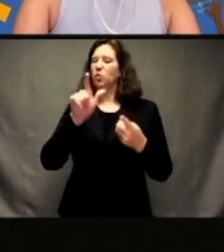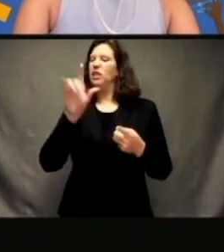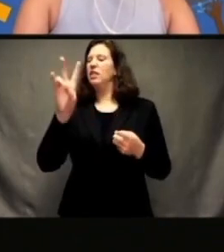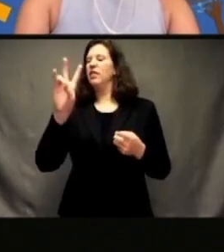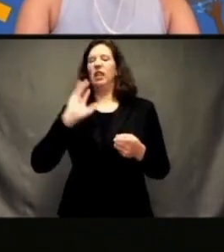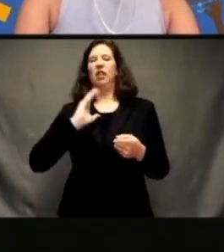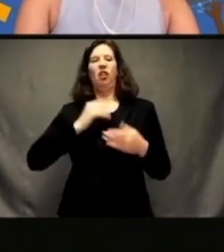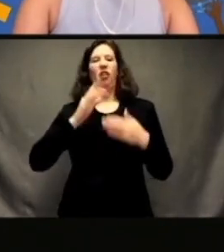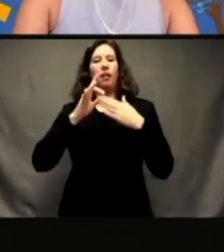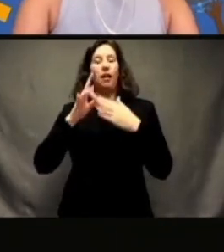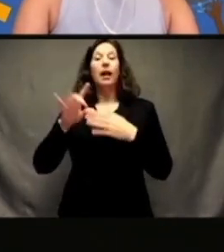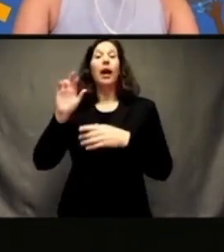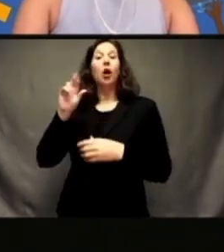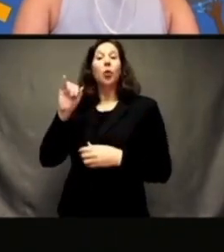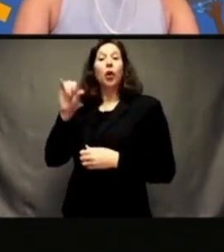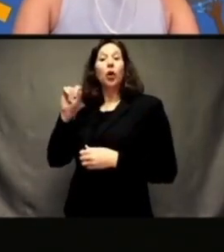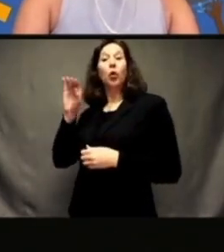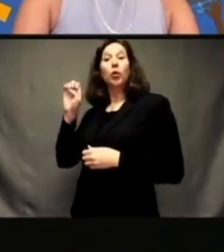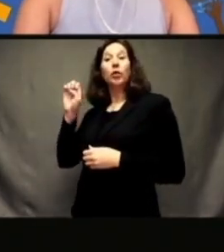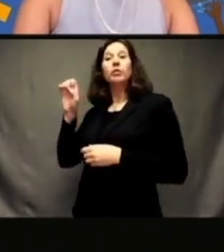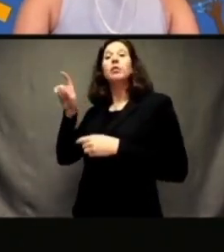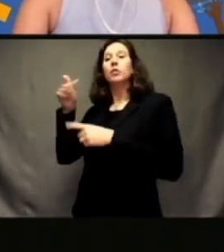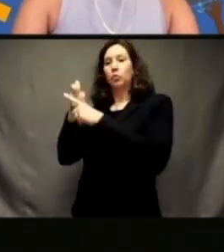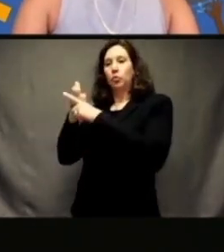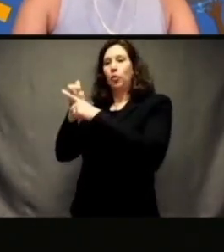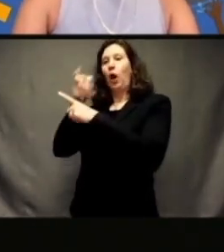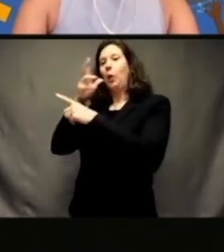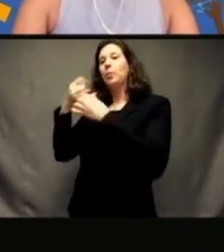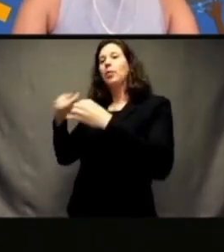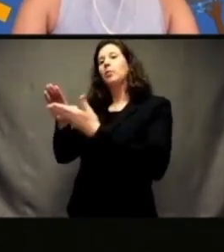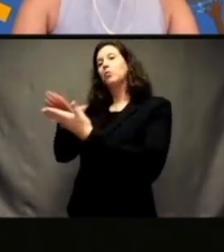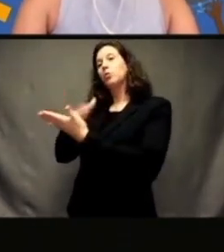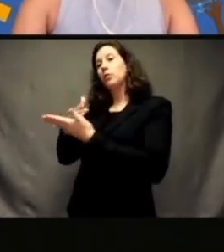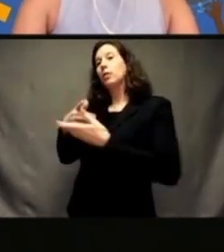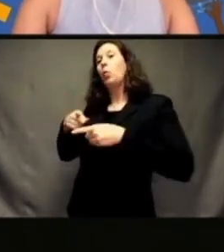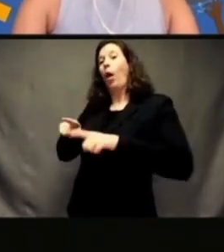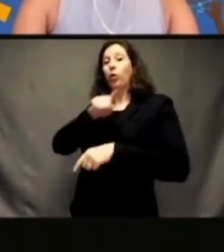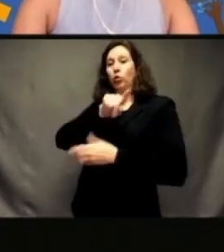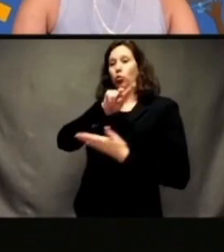we take some time to reflect in the chat together for the next few minutes.